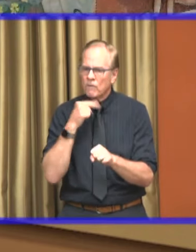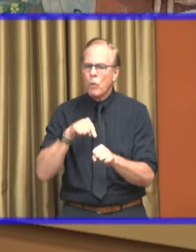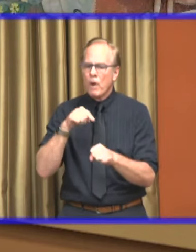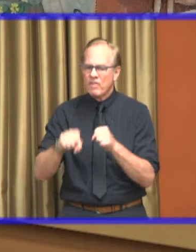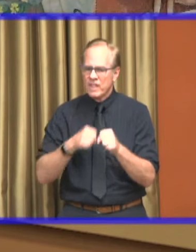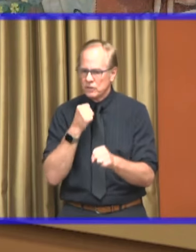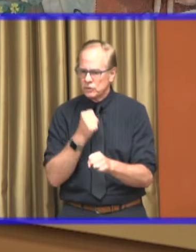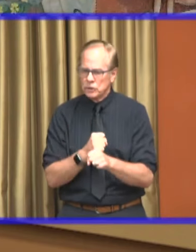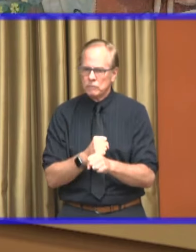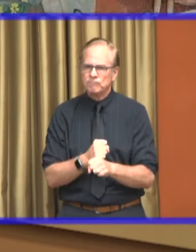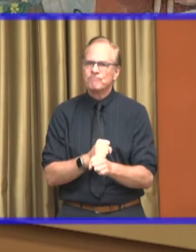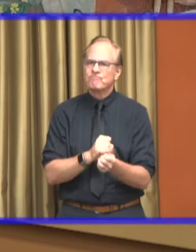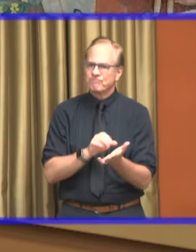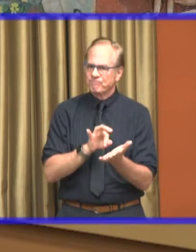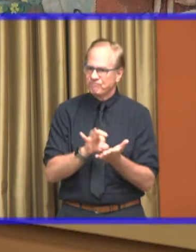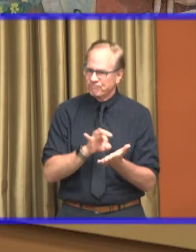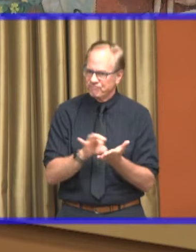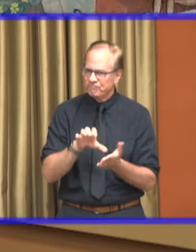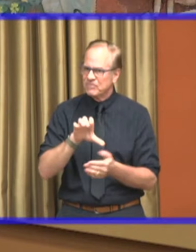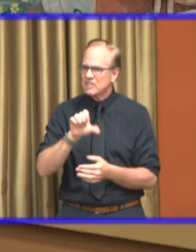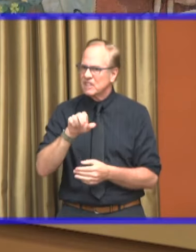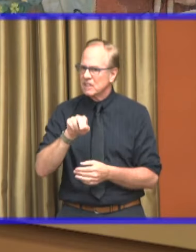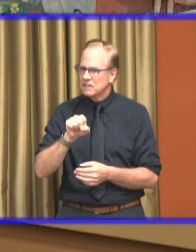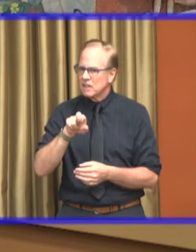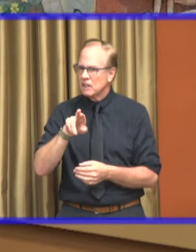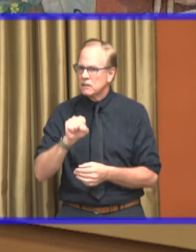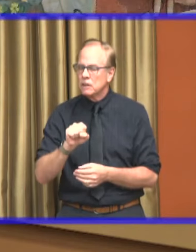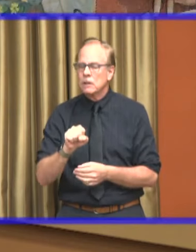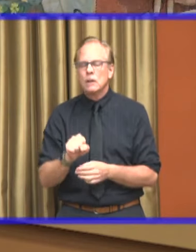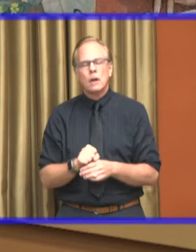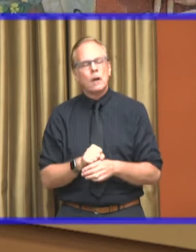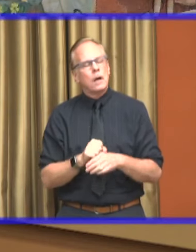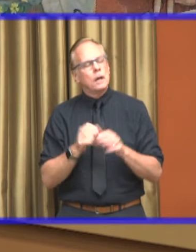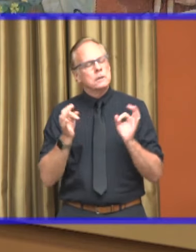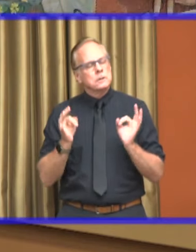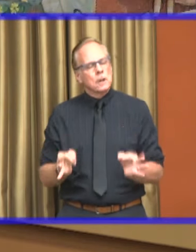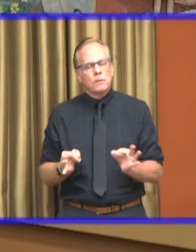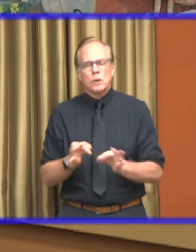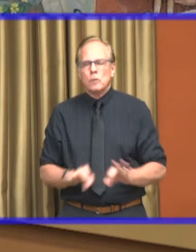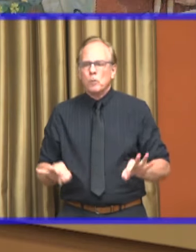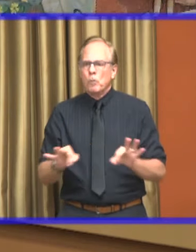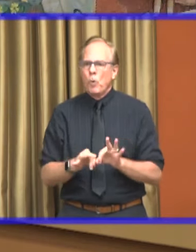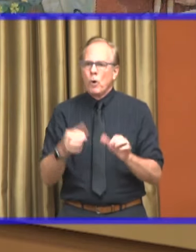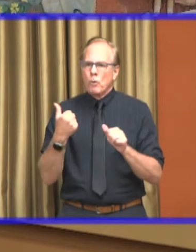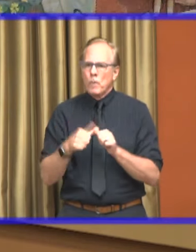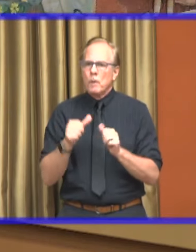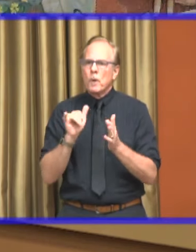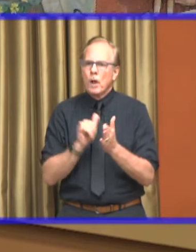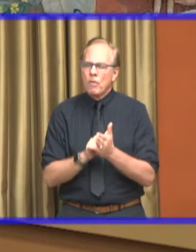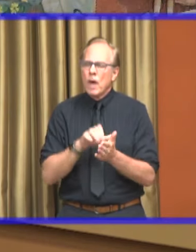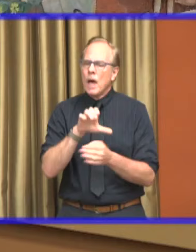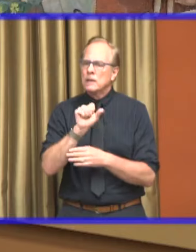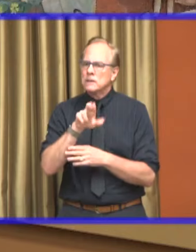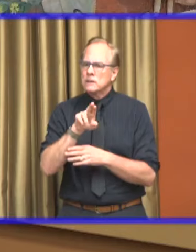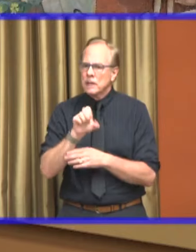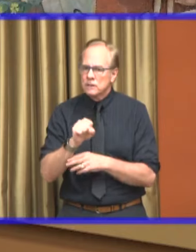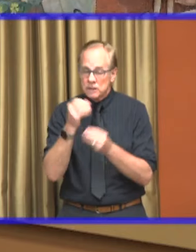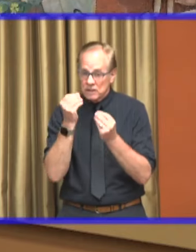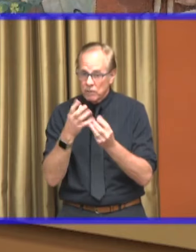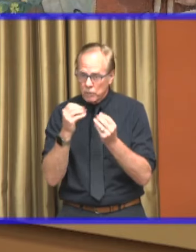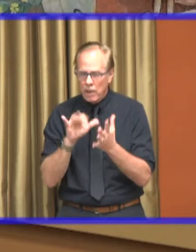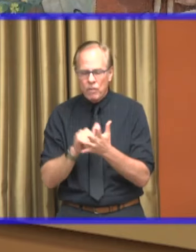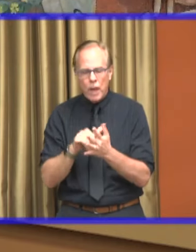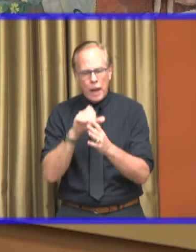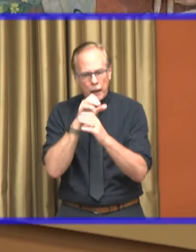partnership specialist. As always, it is important for the public to remember that census data is confidential.